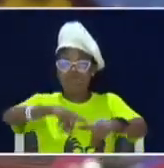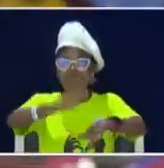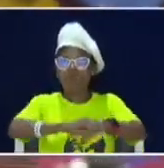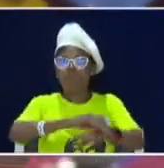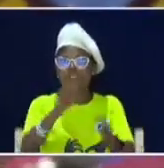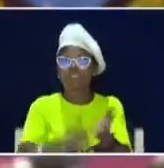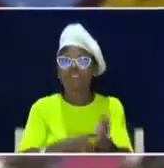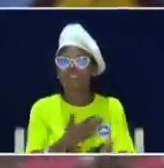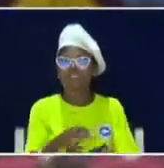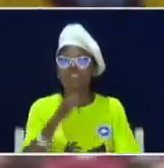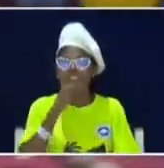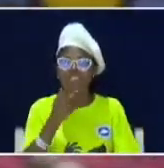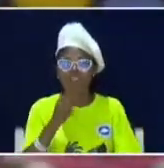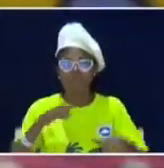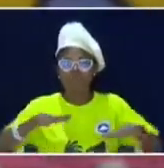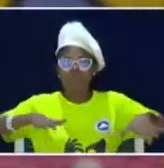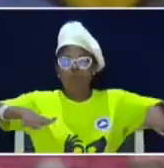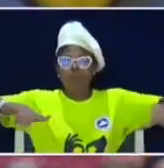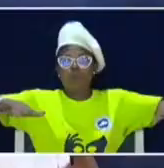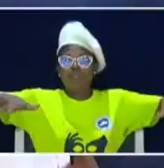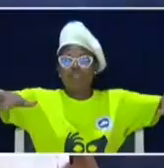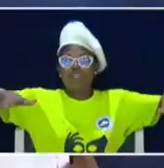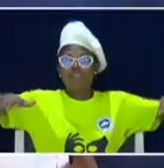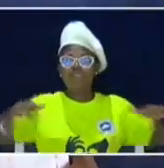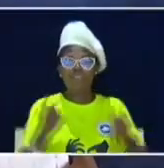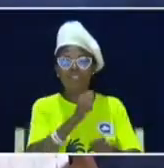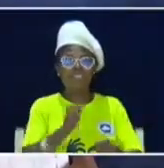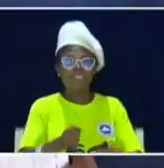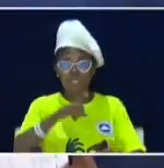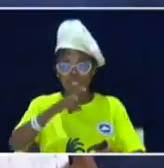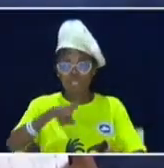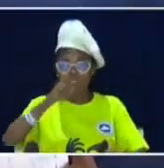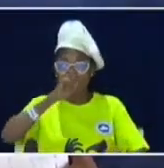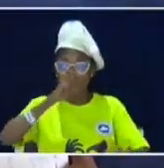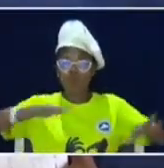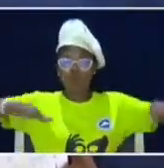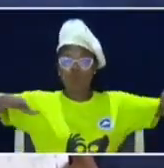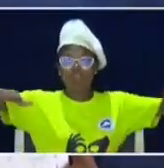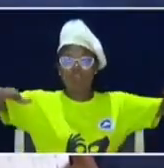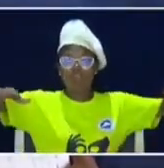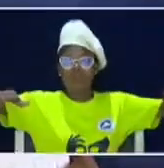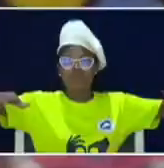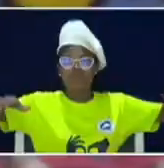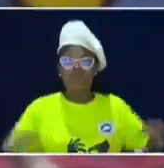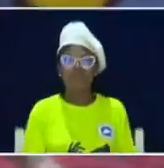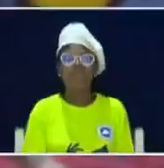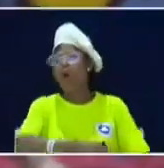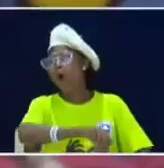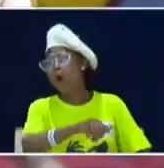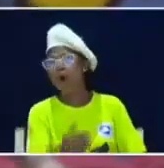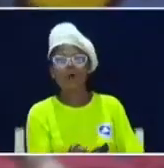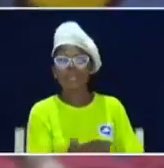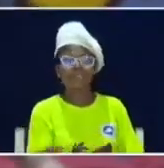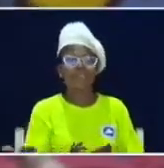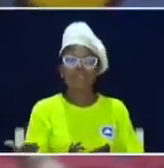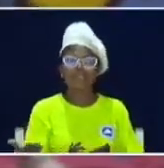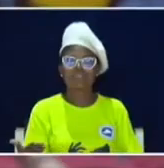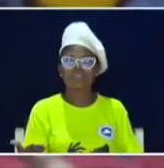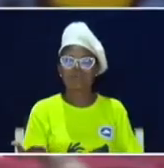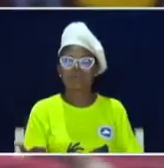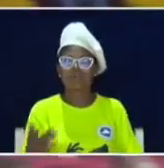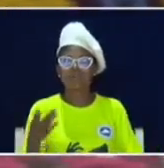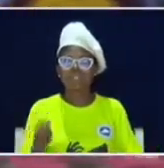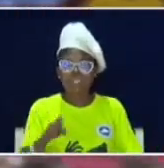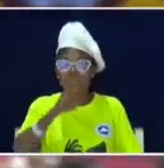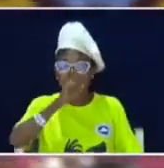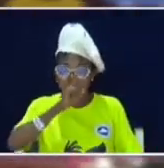that? His wings. Everybody say wings. Say wings. Every other thing, the eagle will